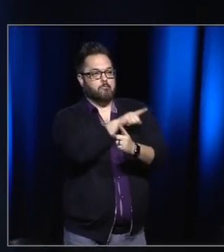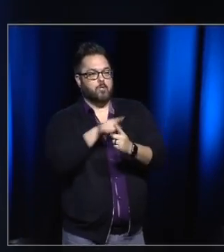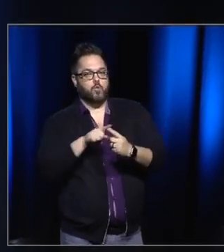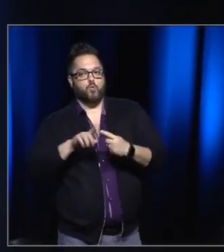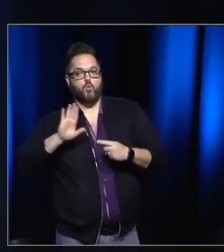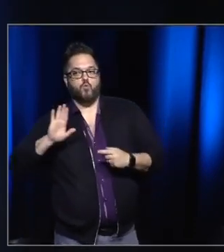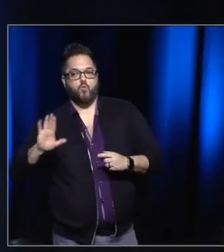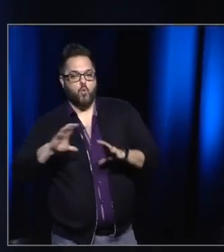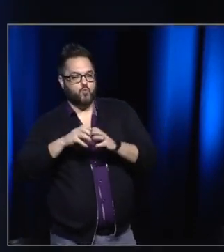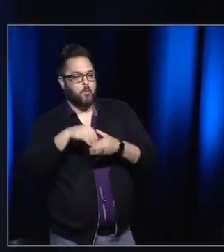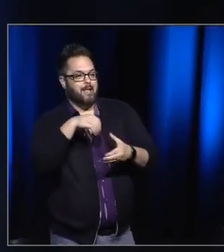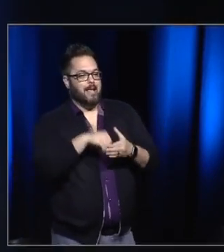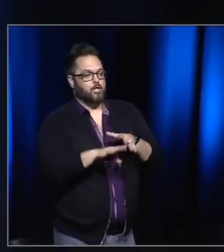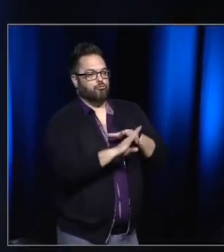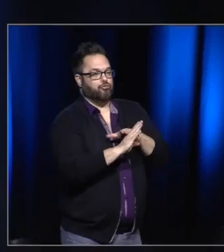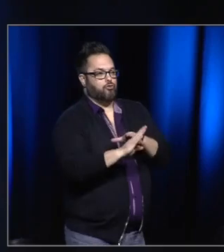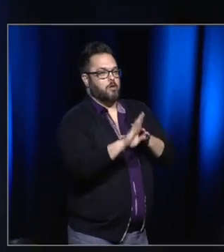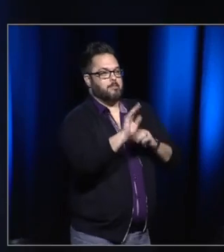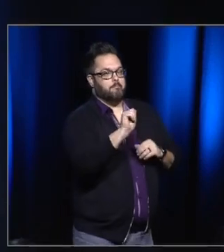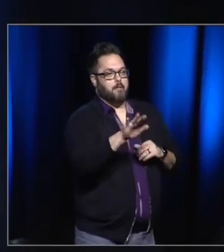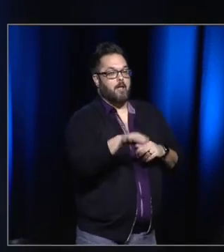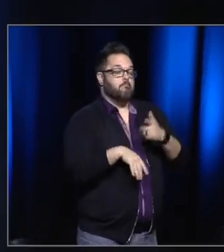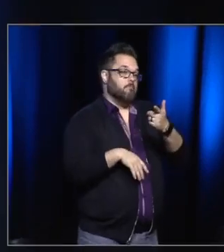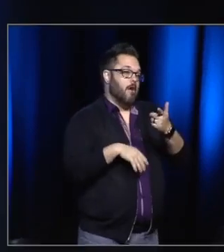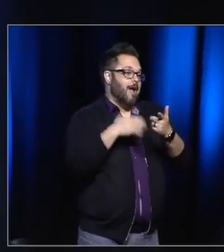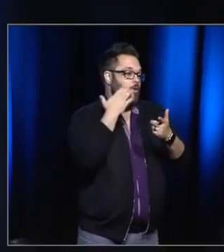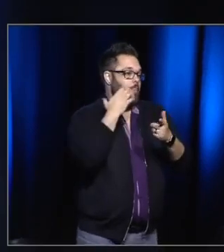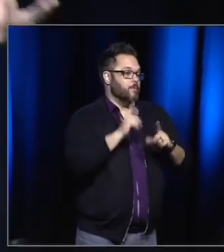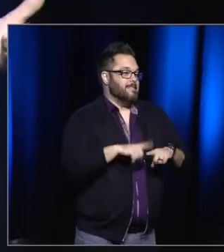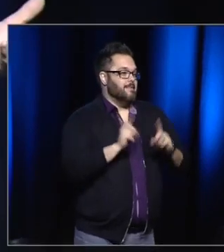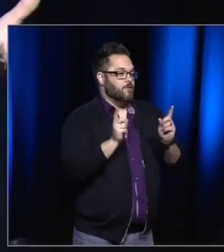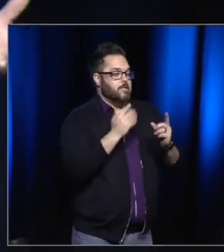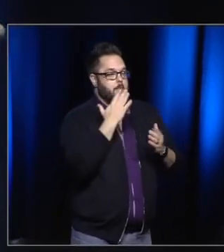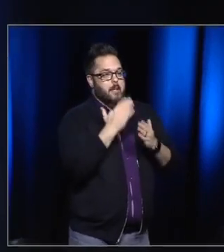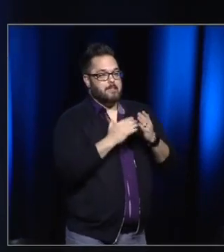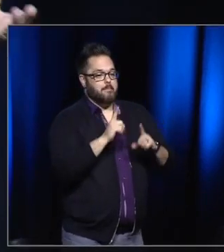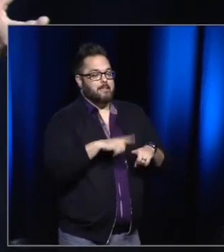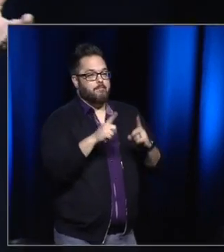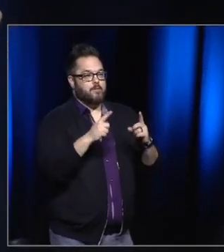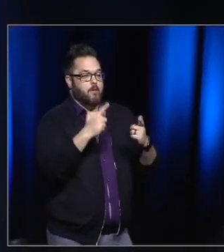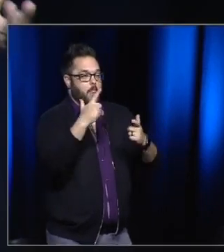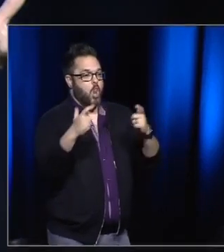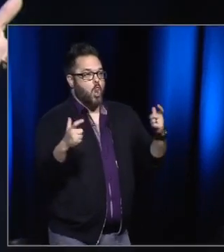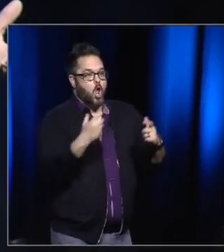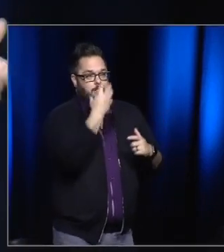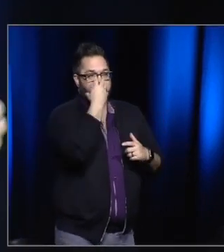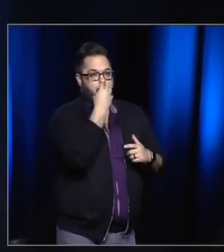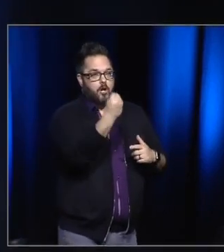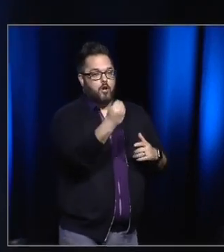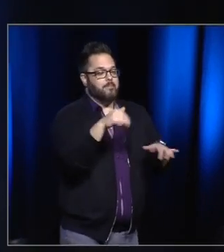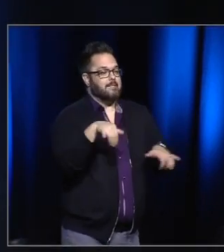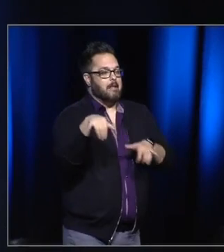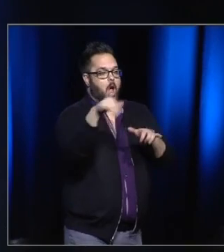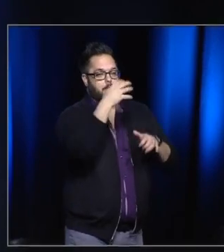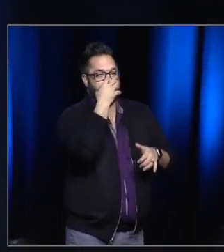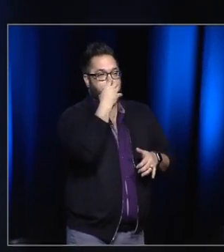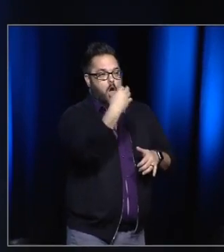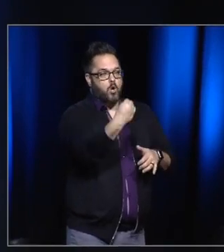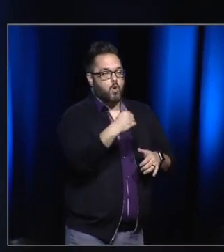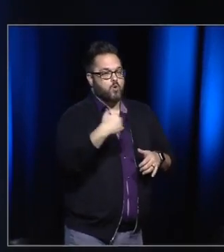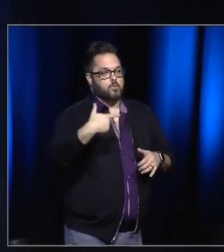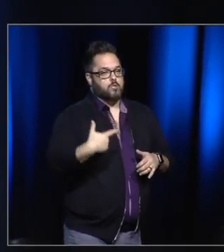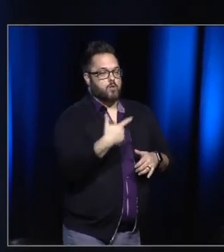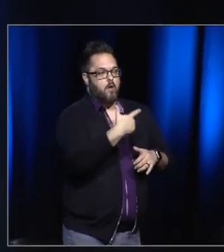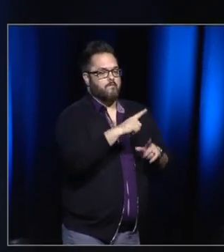Bay? We know there are differences, like they're very different from the larger bottlenose dolphins and the common bottlenose dolphin in Sarasota and